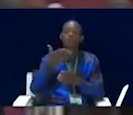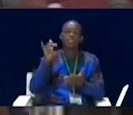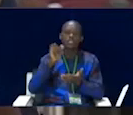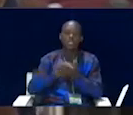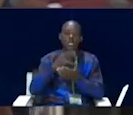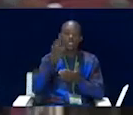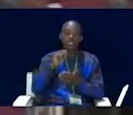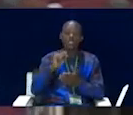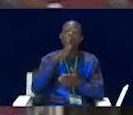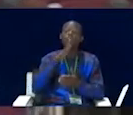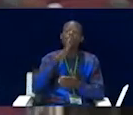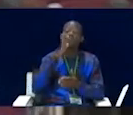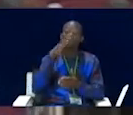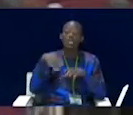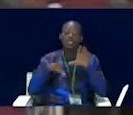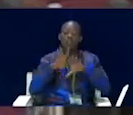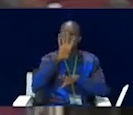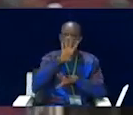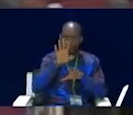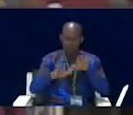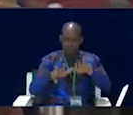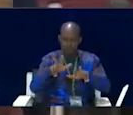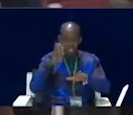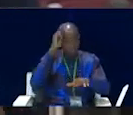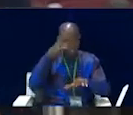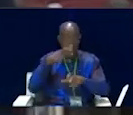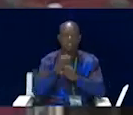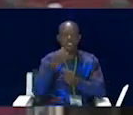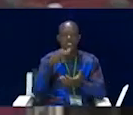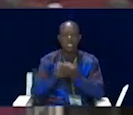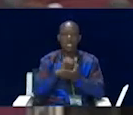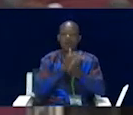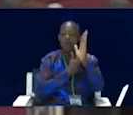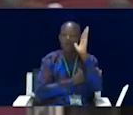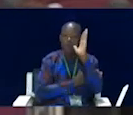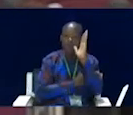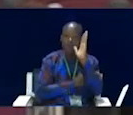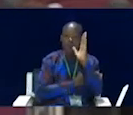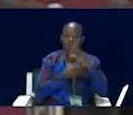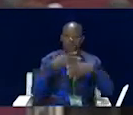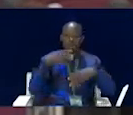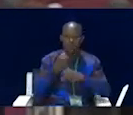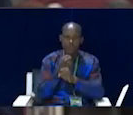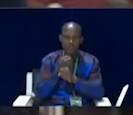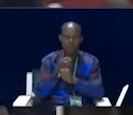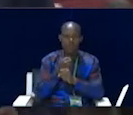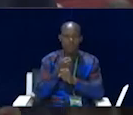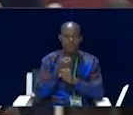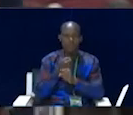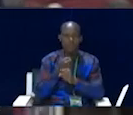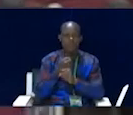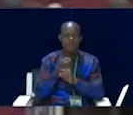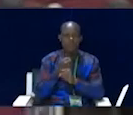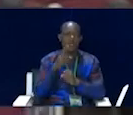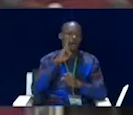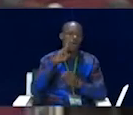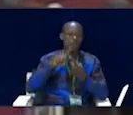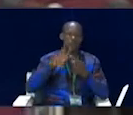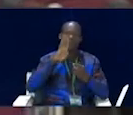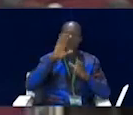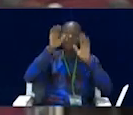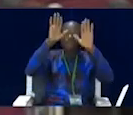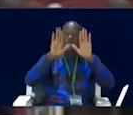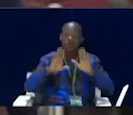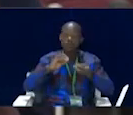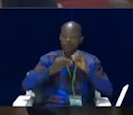There are four steps she took that got her to a miracle. Number one was